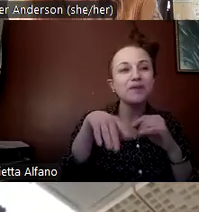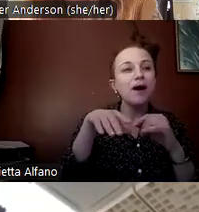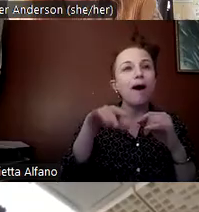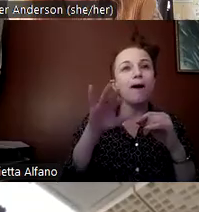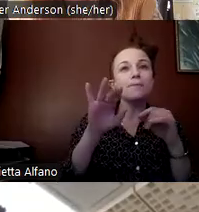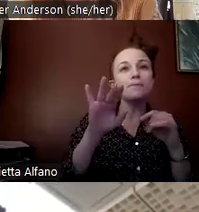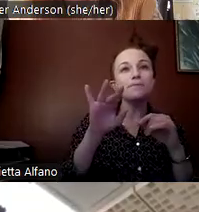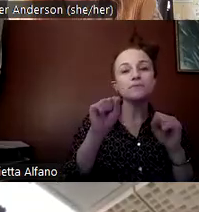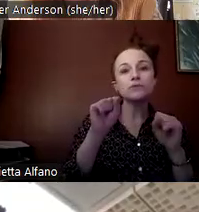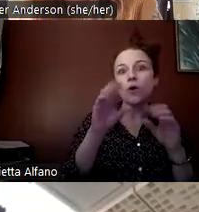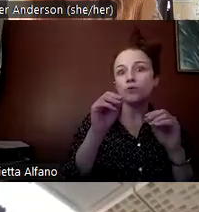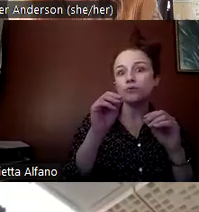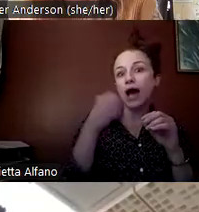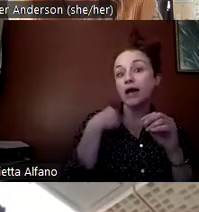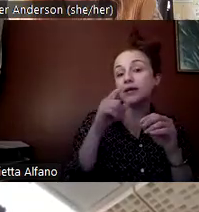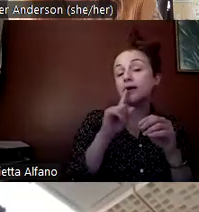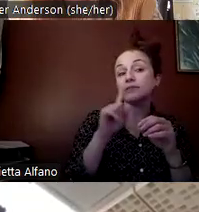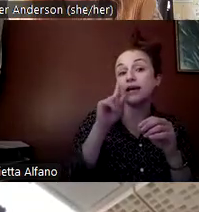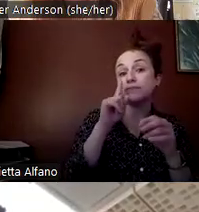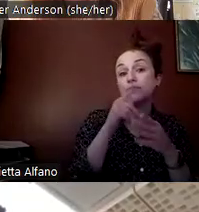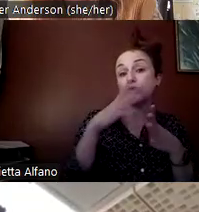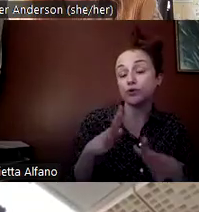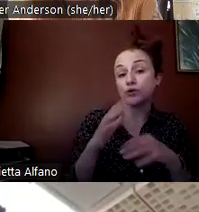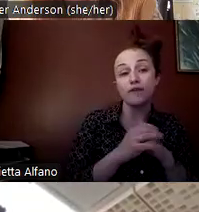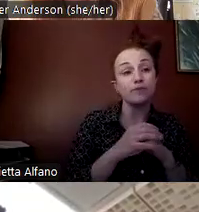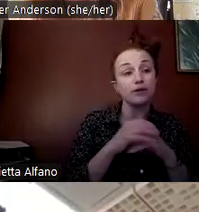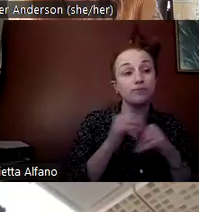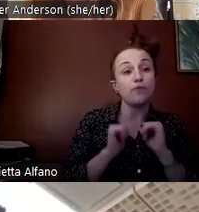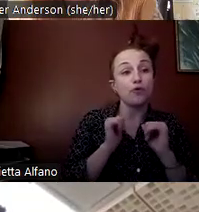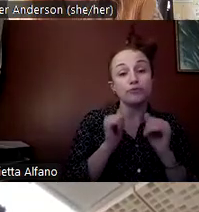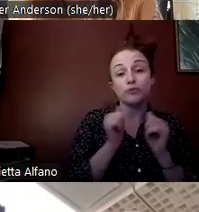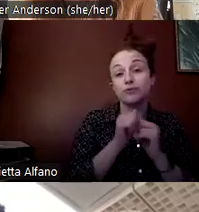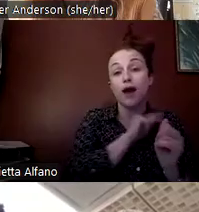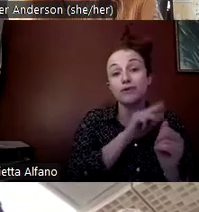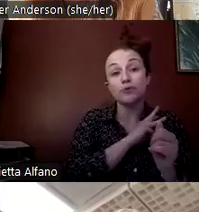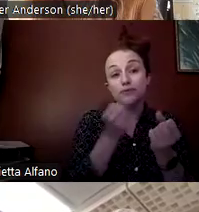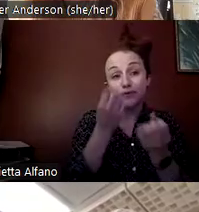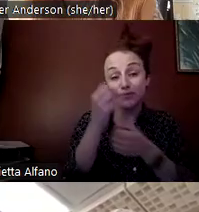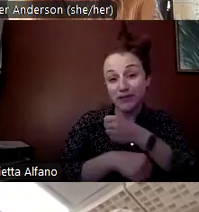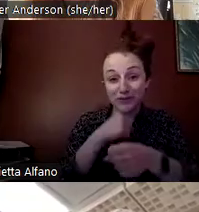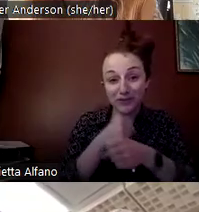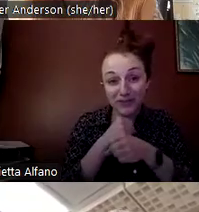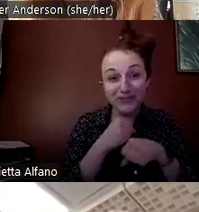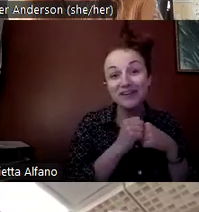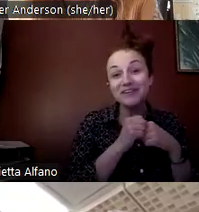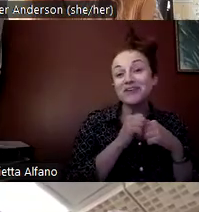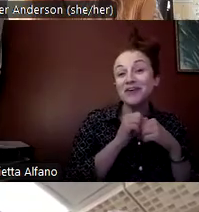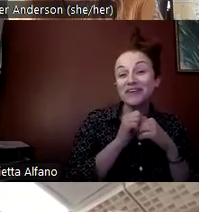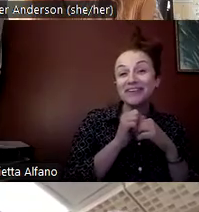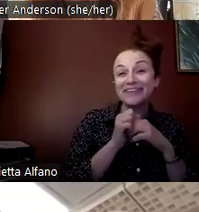you. So I am a deaf performer. I've performed with Thomas Warfield for many